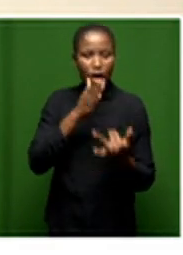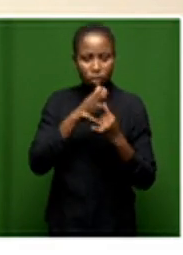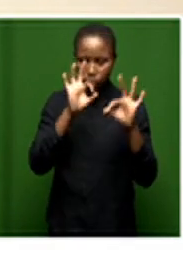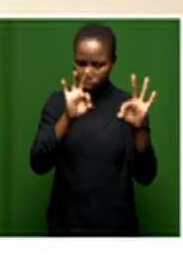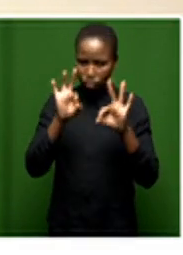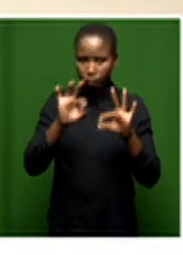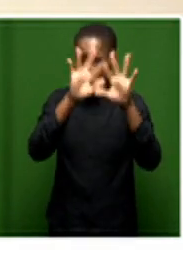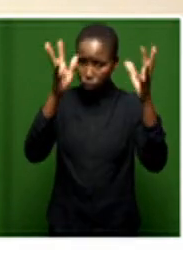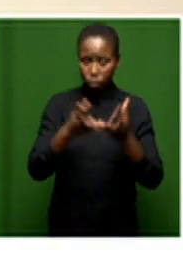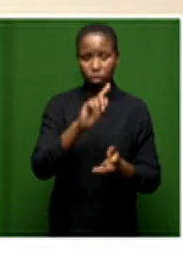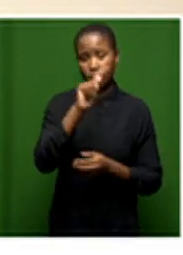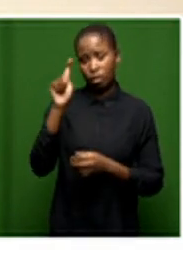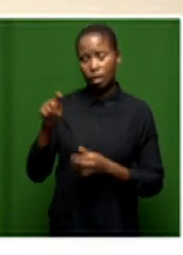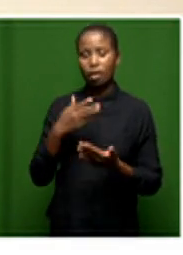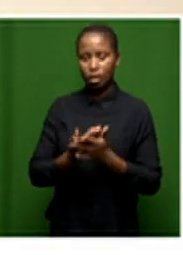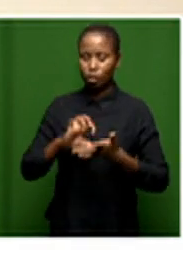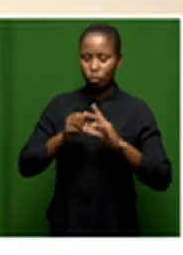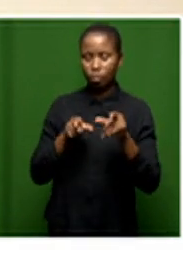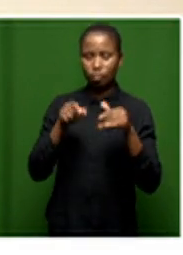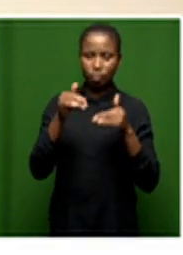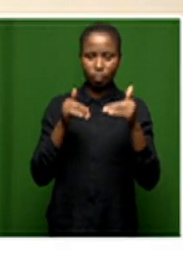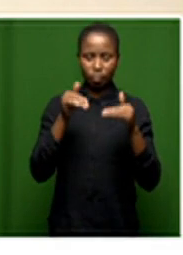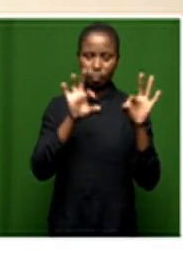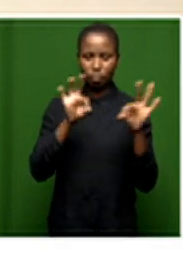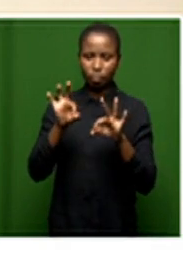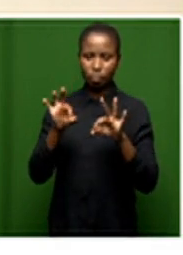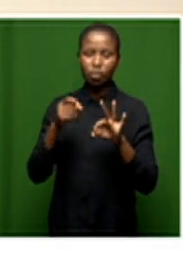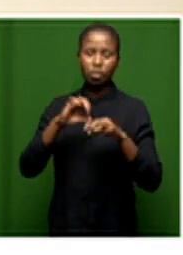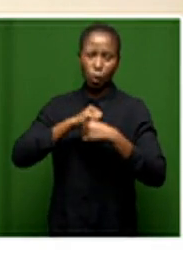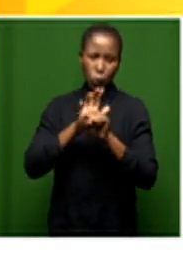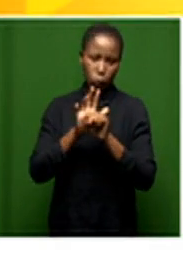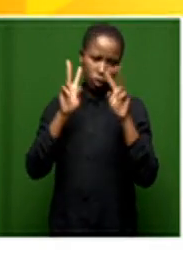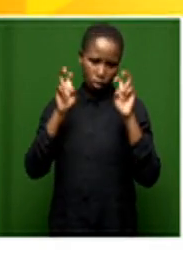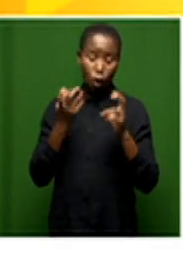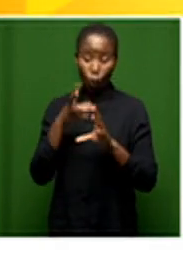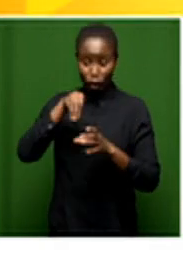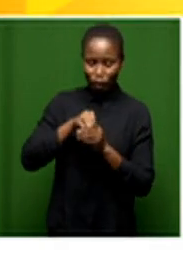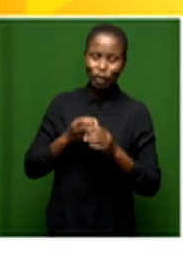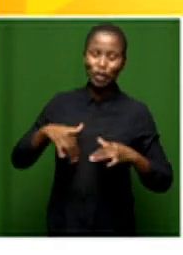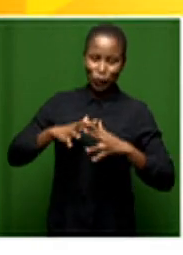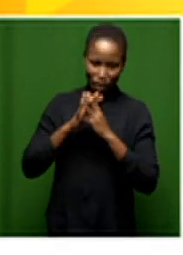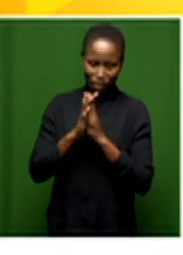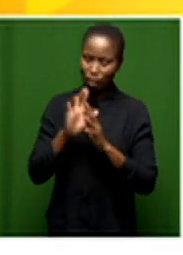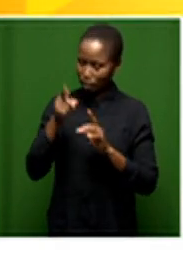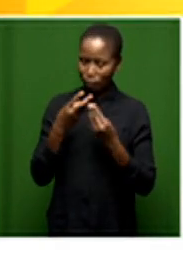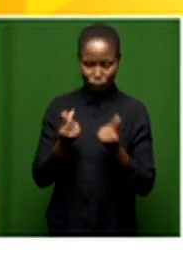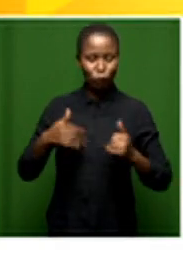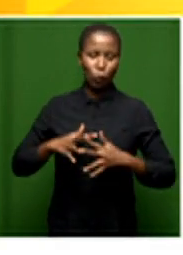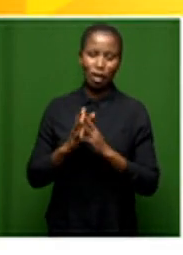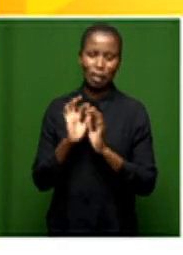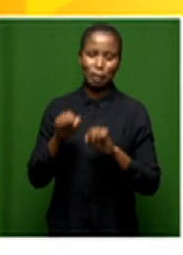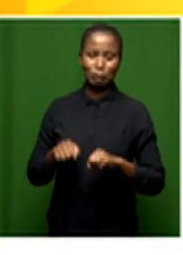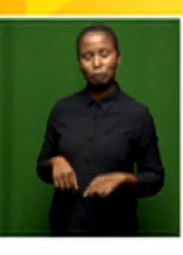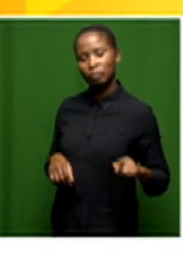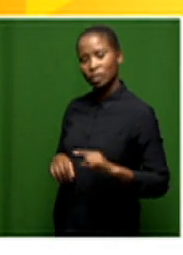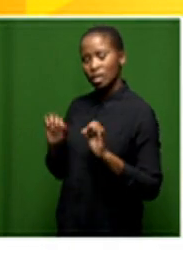to get ourselves through this pandemic. Yeah. We're in it together, and we have to get through it together. All right, Prof. Gray, just a final closing note from you as